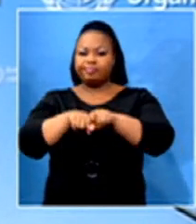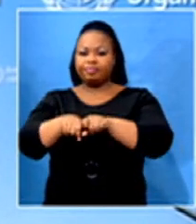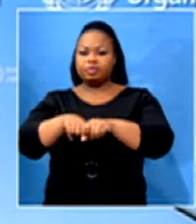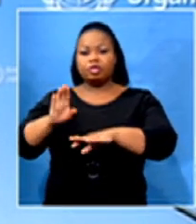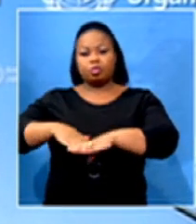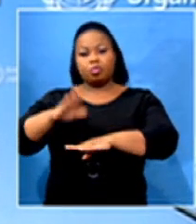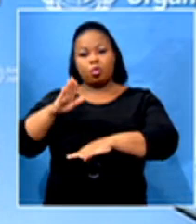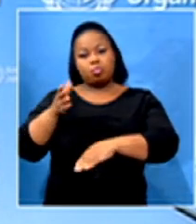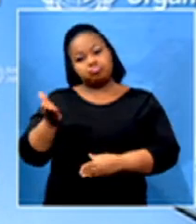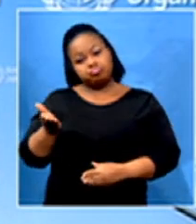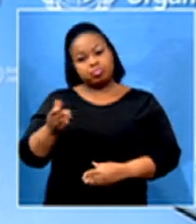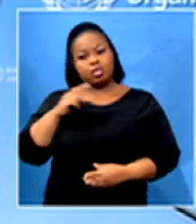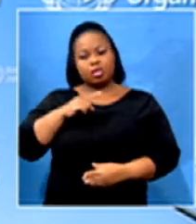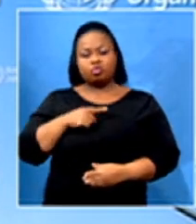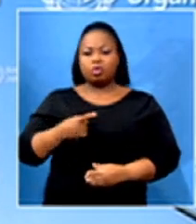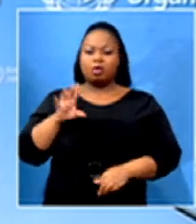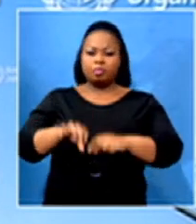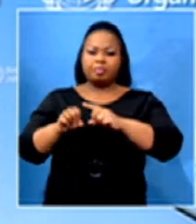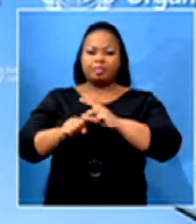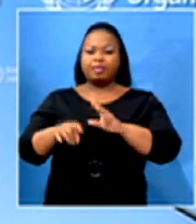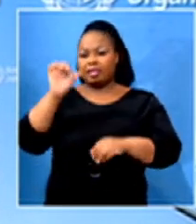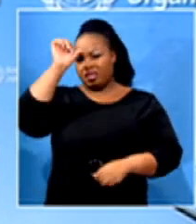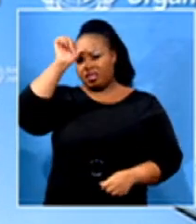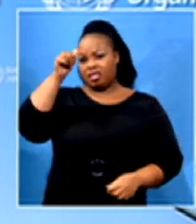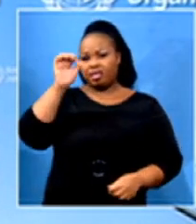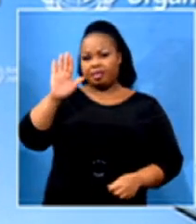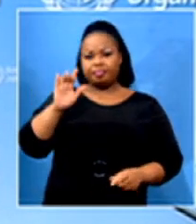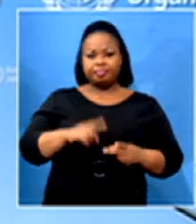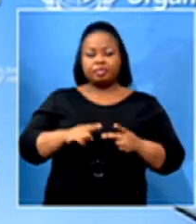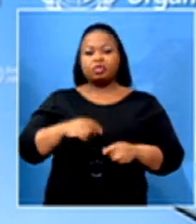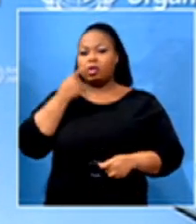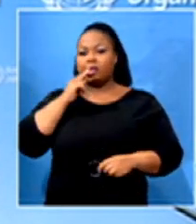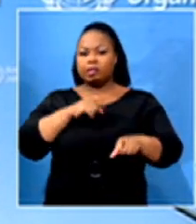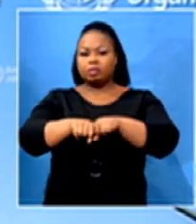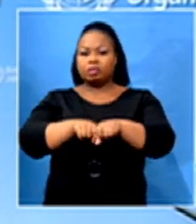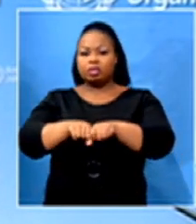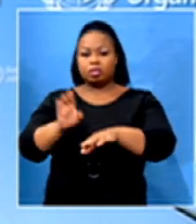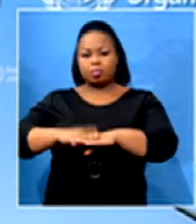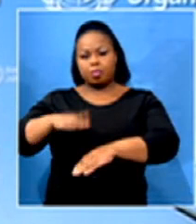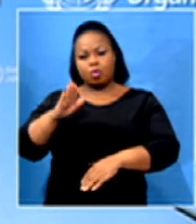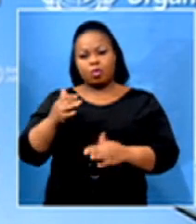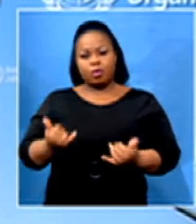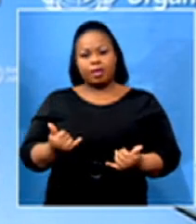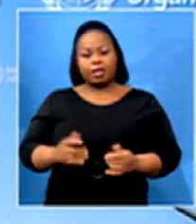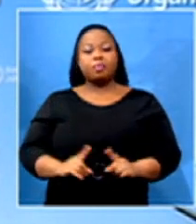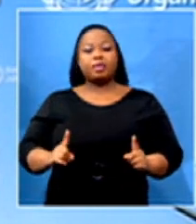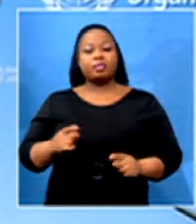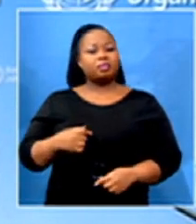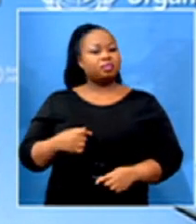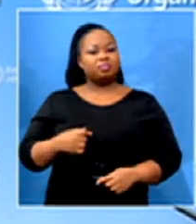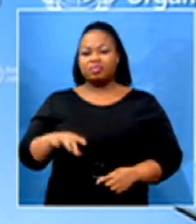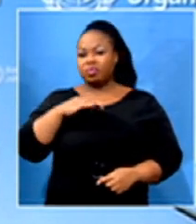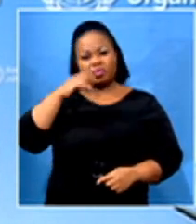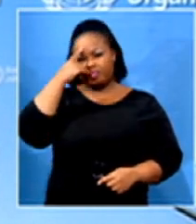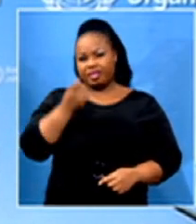more, and certainly countries like India are testing more. But we do not believe that this